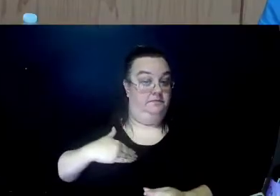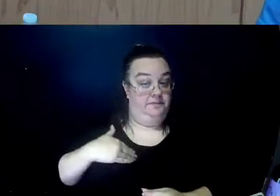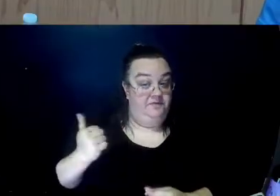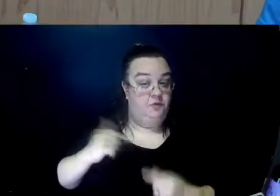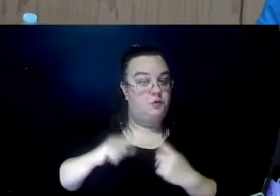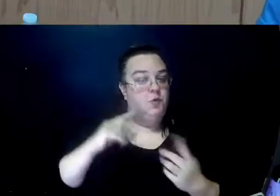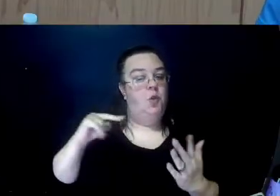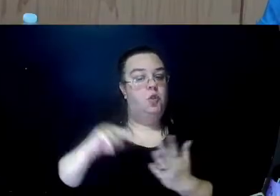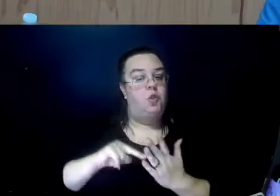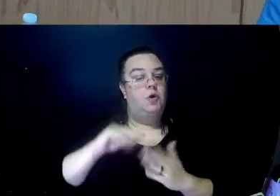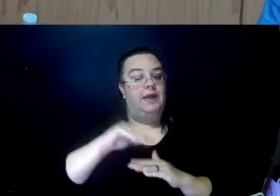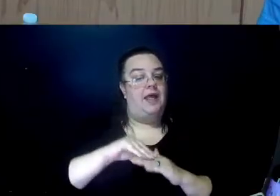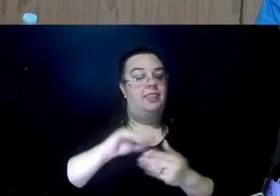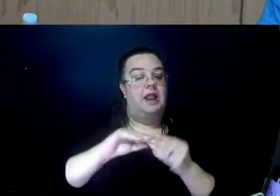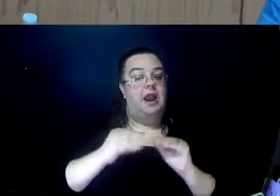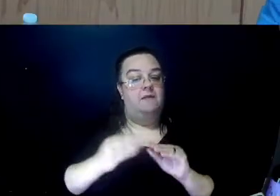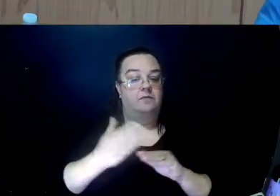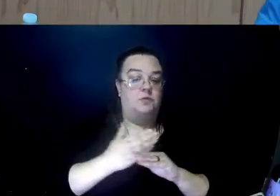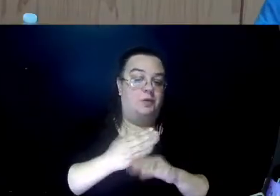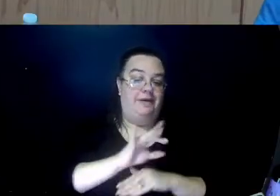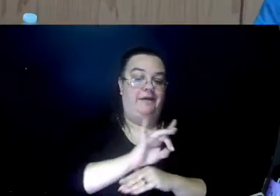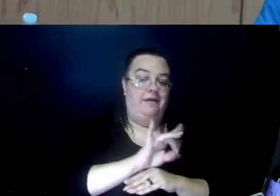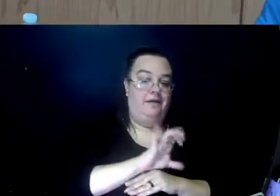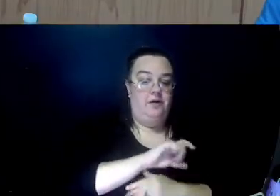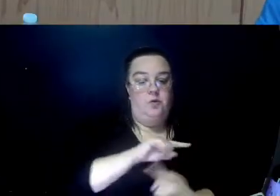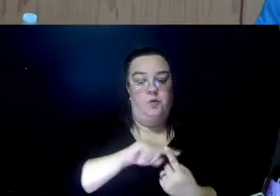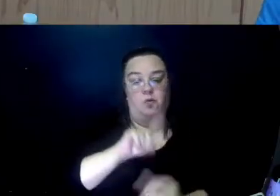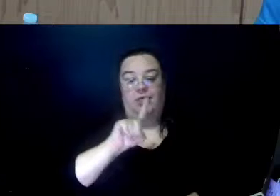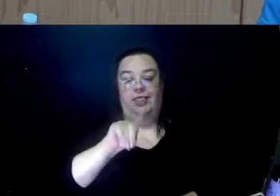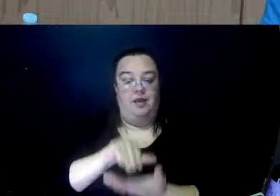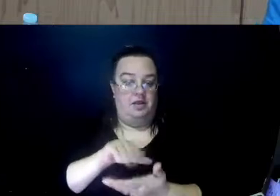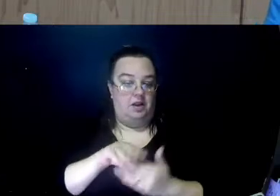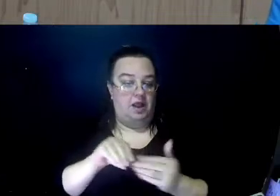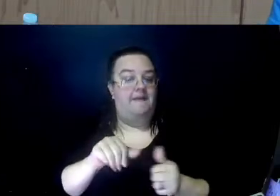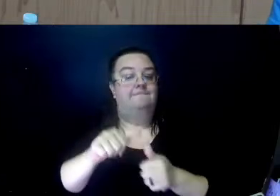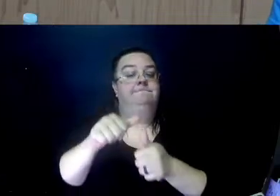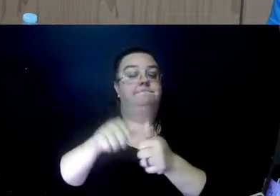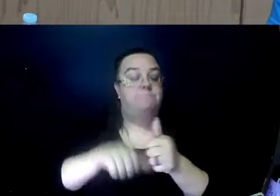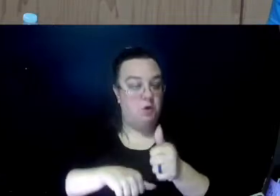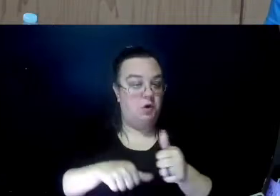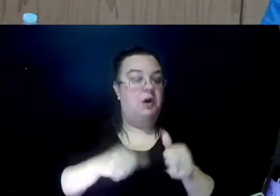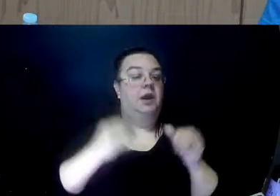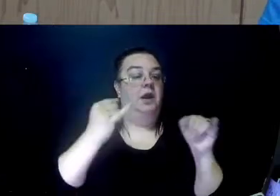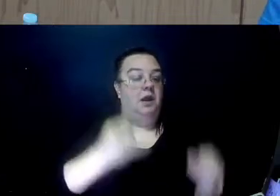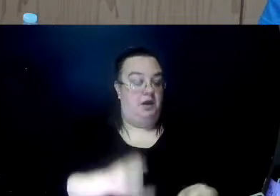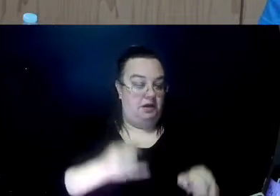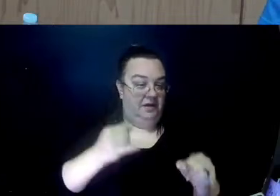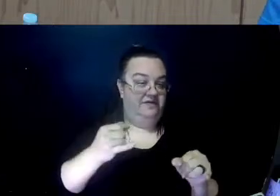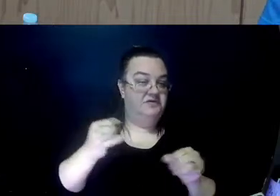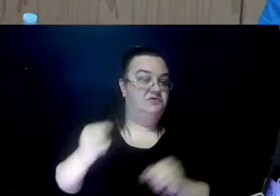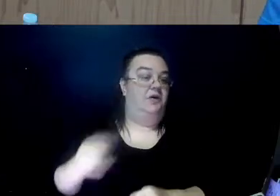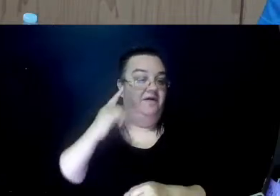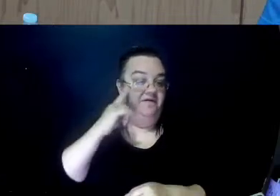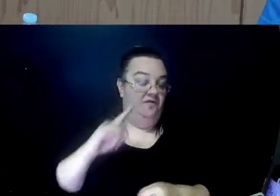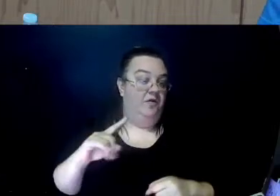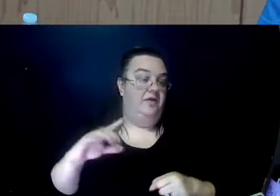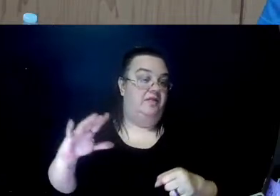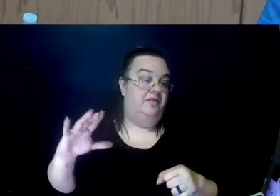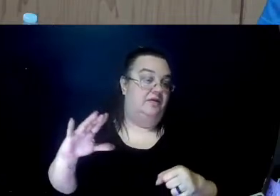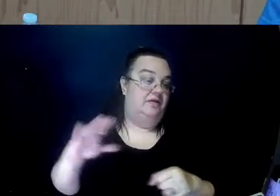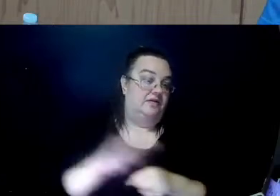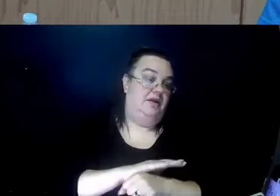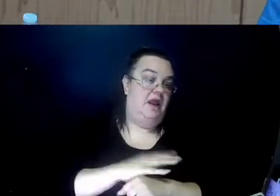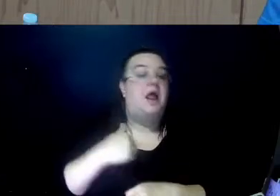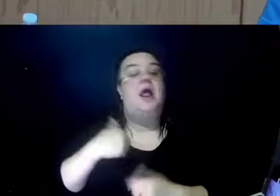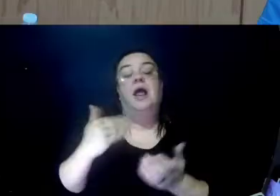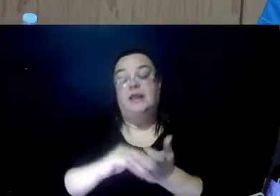the number between $800 to $1,000 per individual for the entire. Again, I